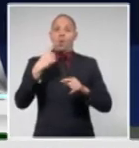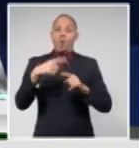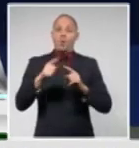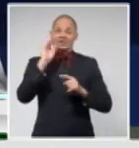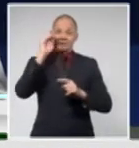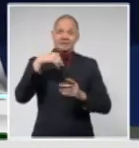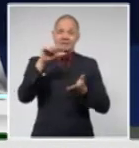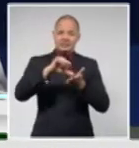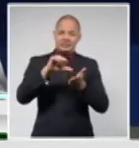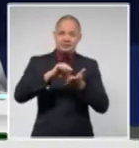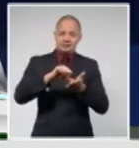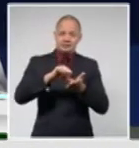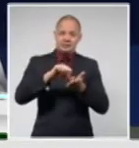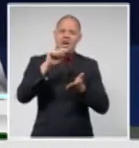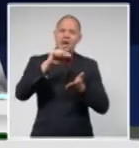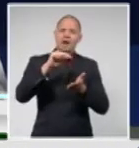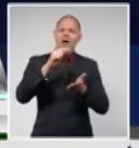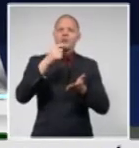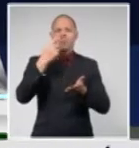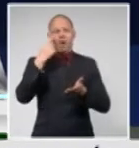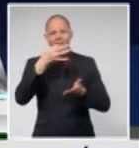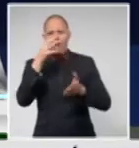265 in the Naval Hospital,